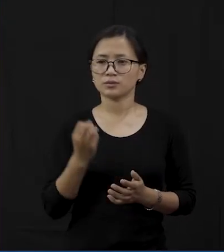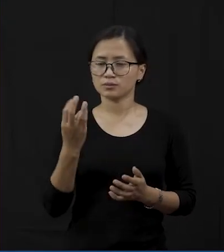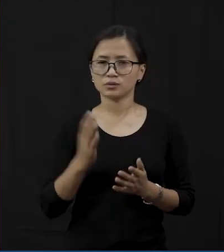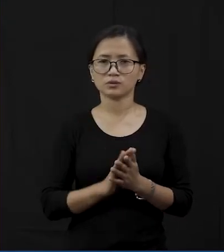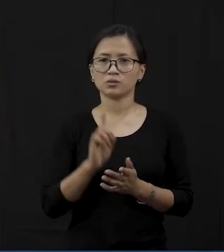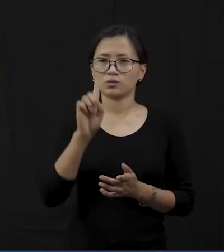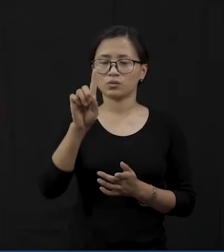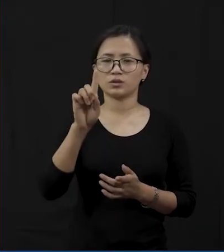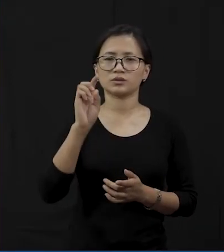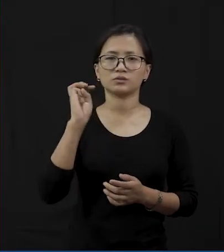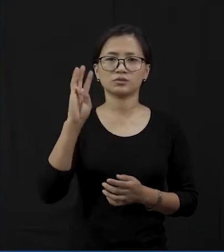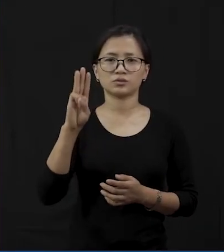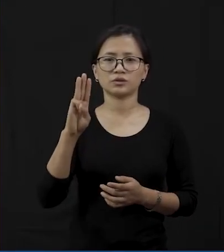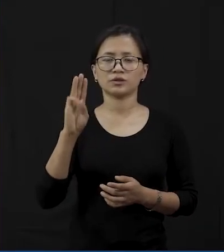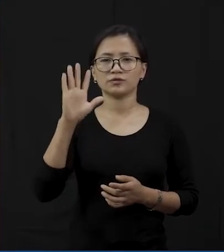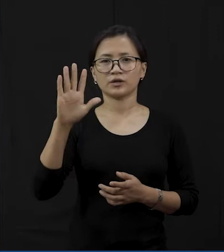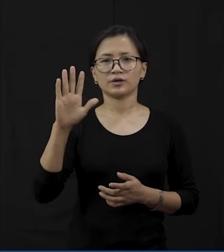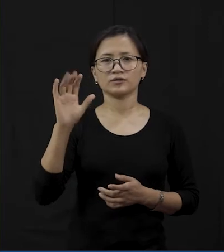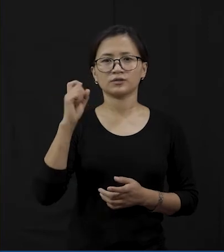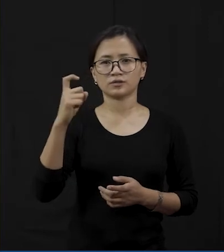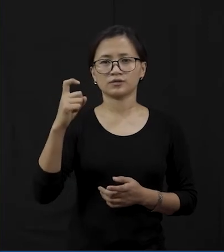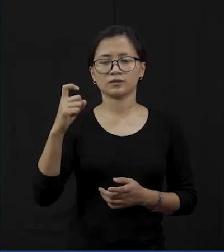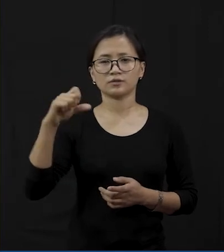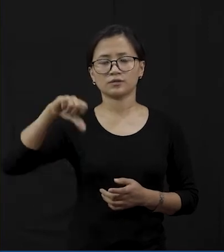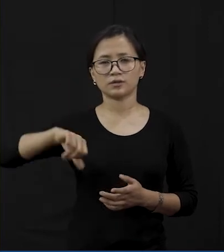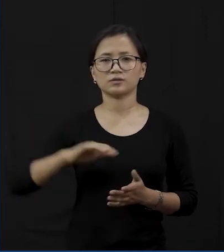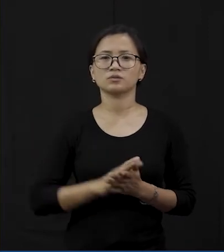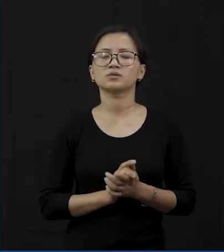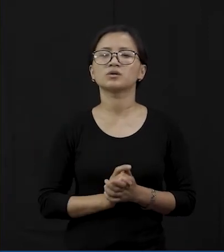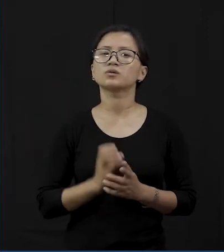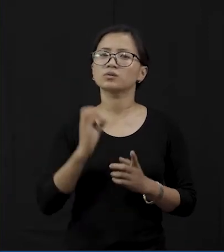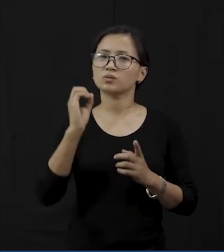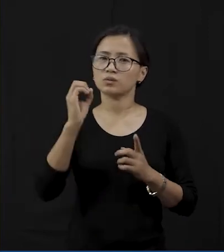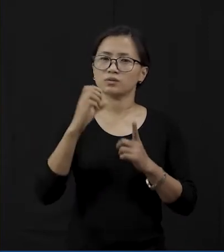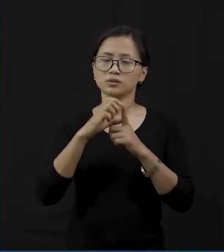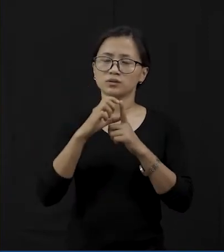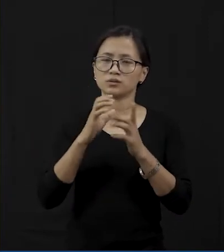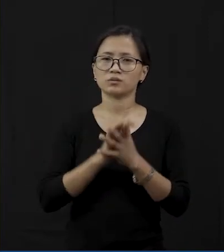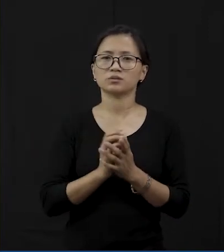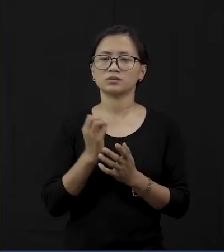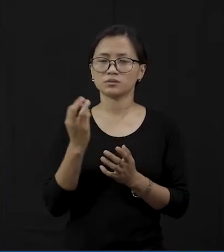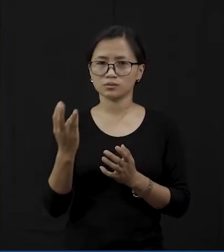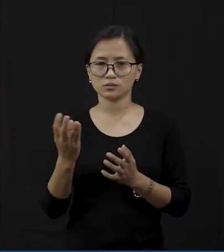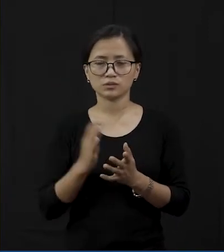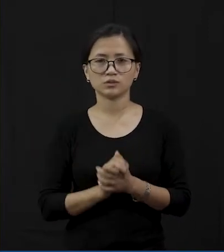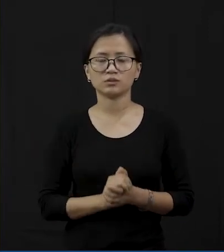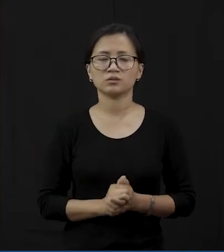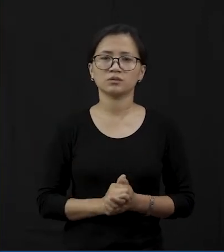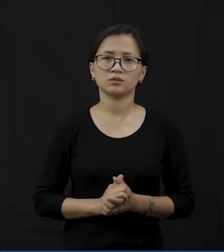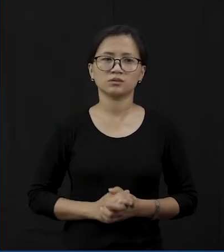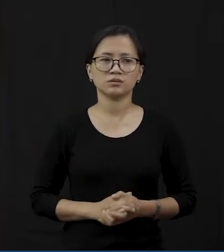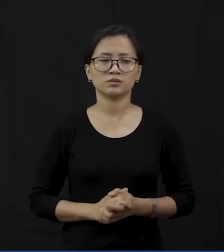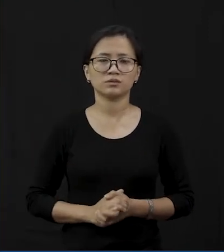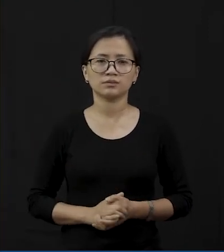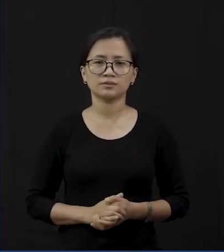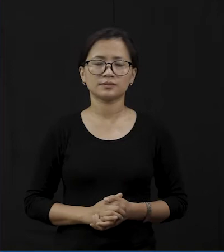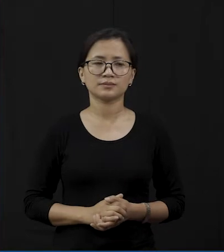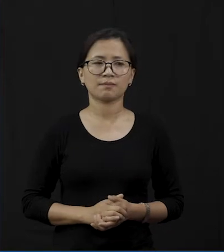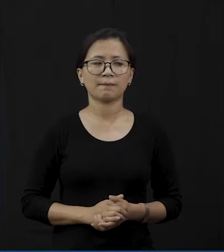1, 3, 5, 7, 9 with odd numbers are your odd numbers.